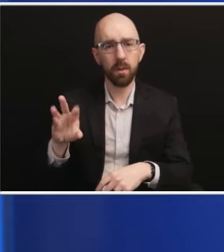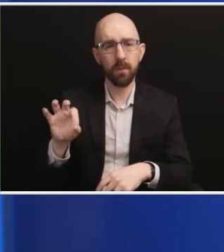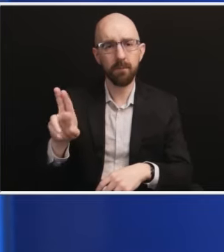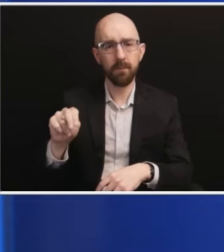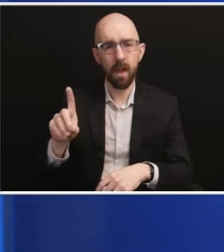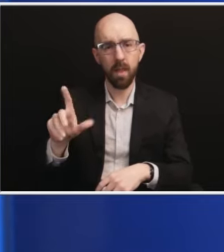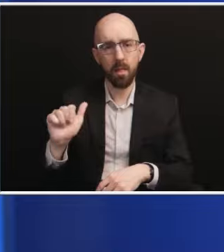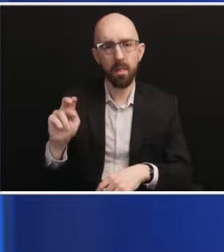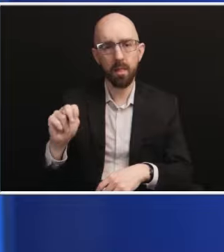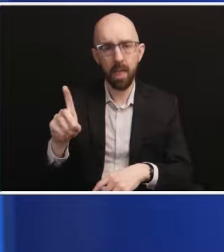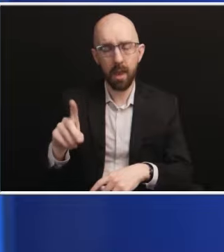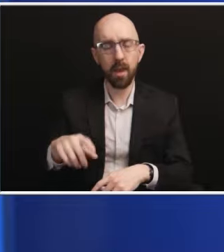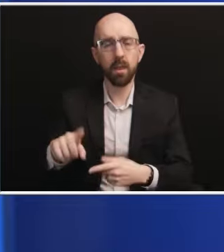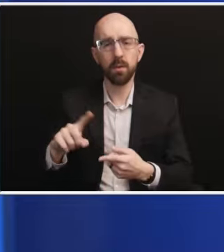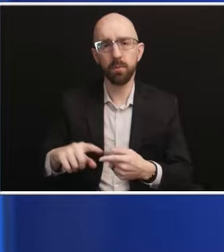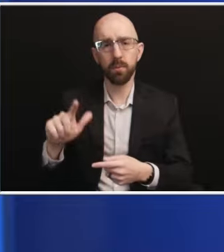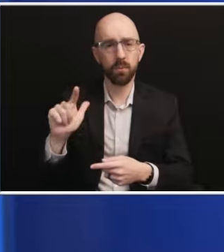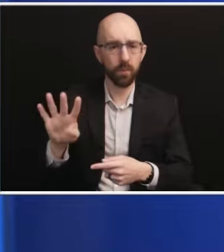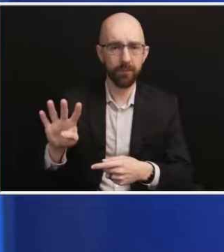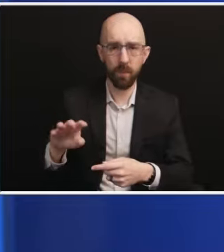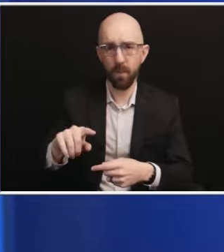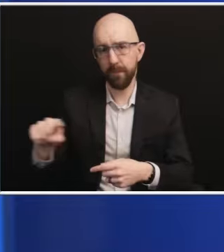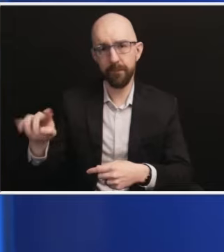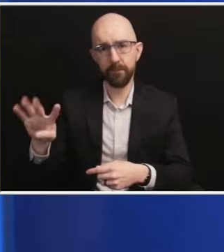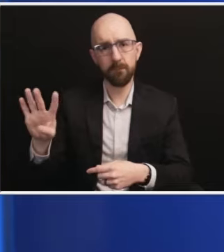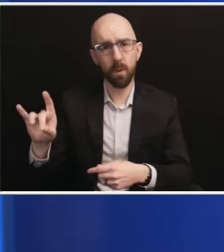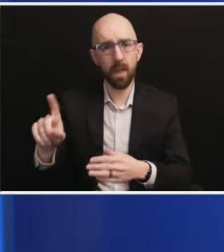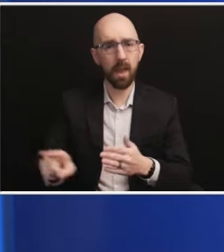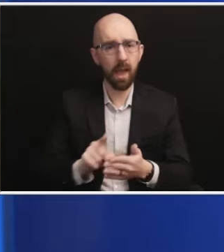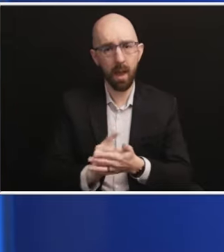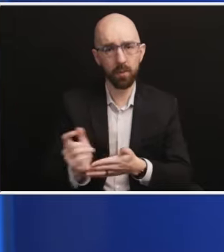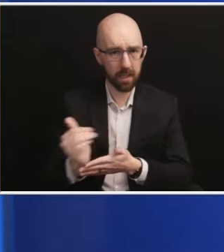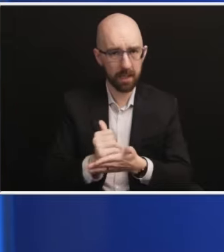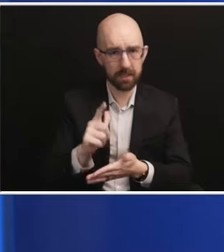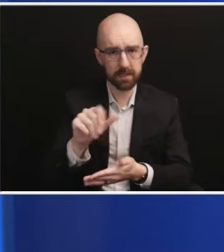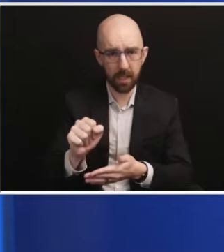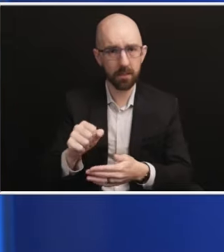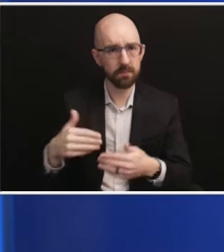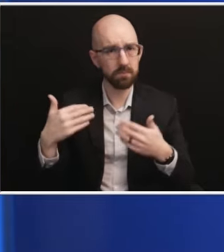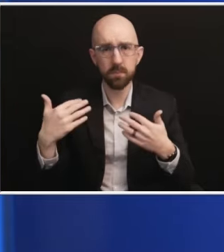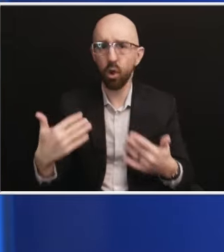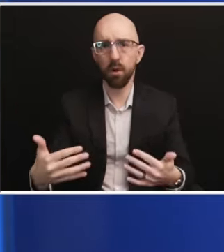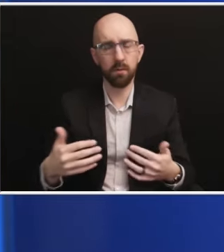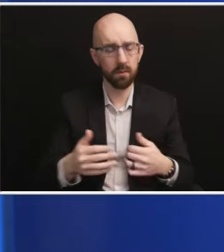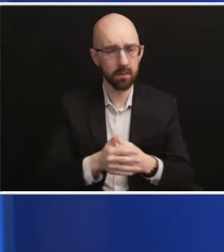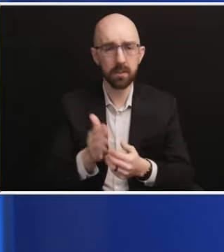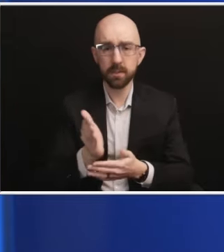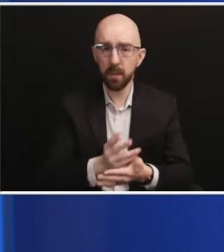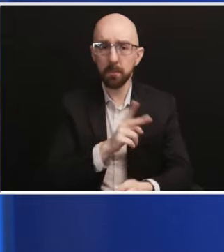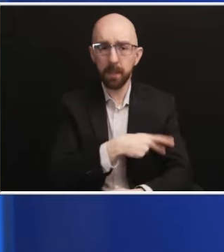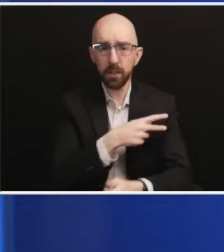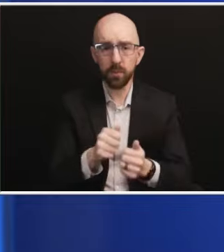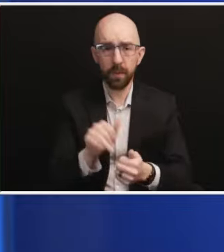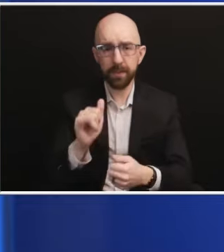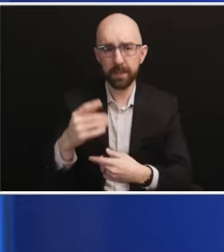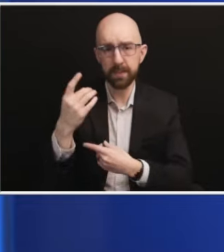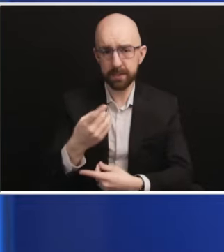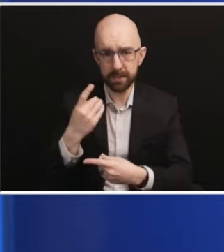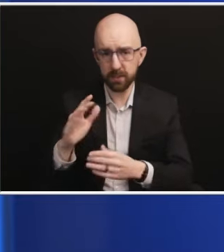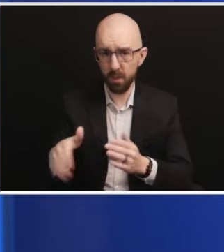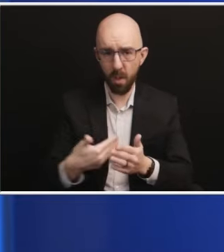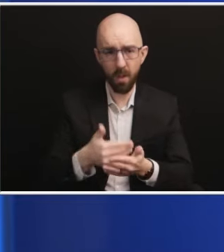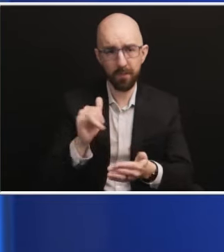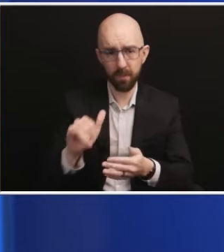to 48 hours, collect their cells, and have the show on the road. Some patients with these diseases, all of those that are described,